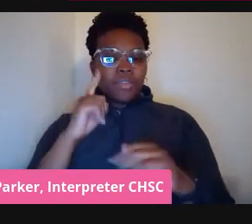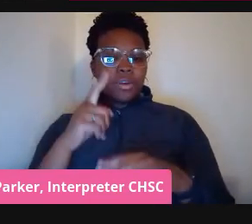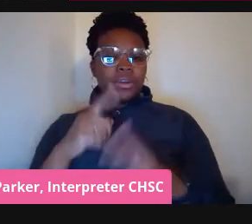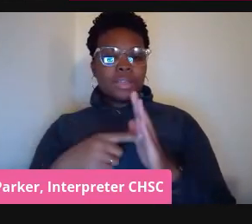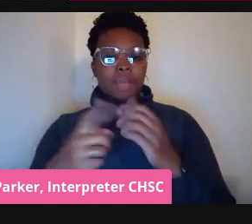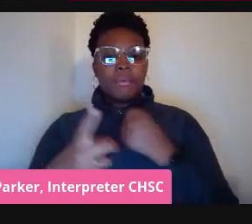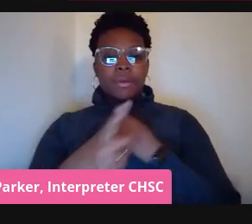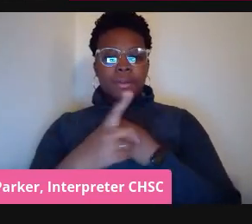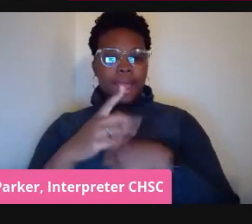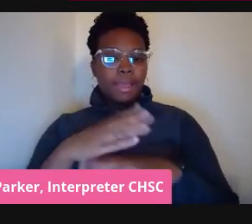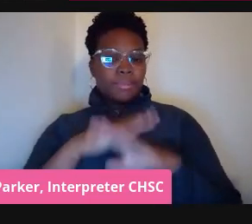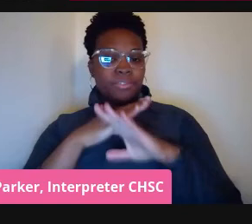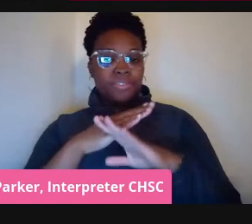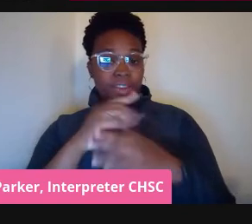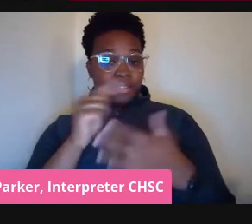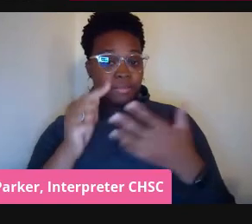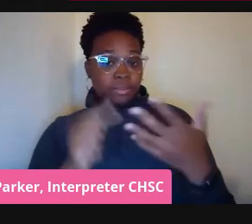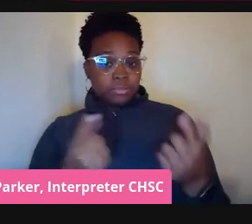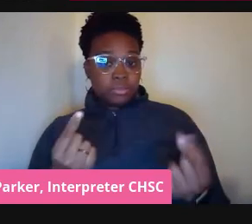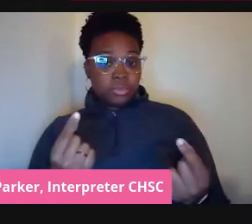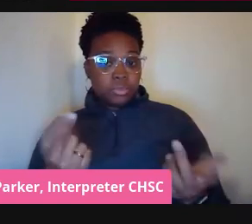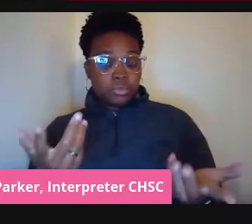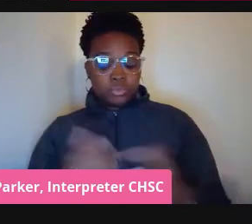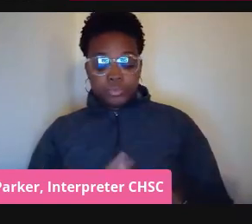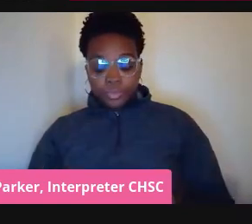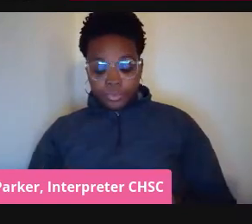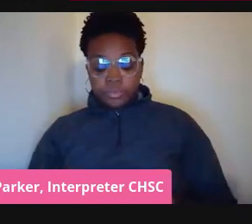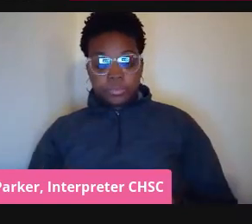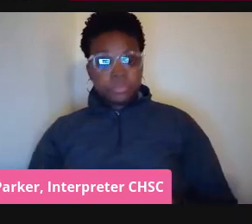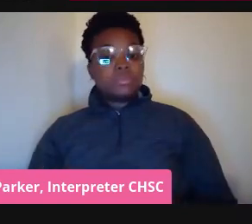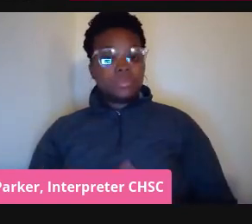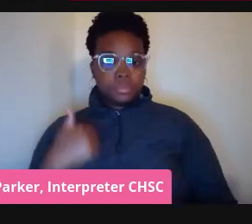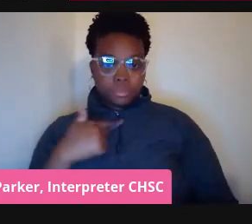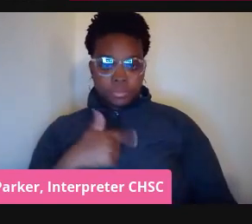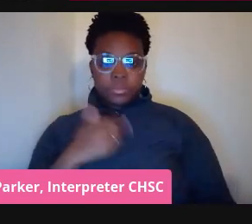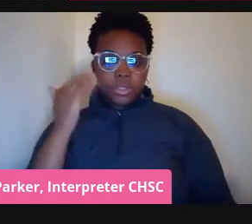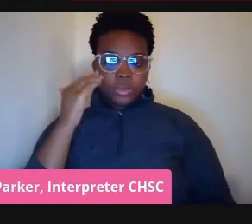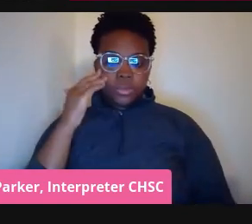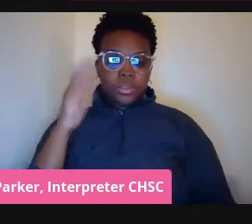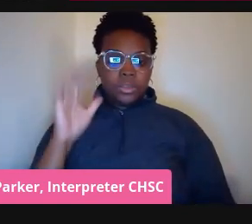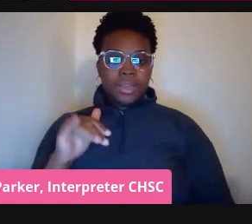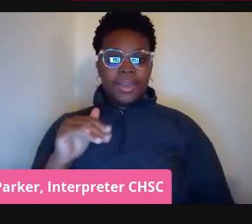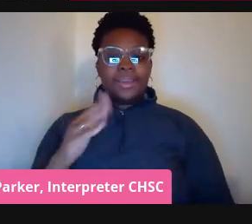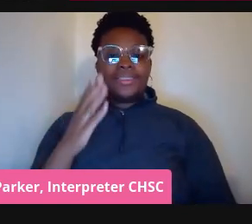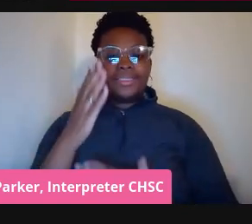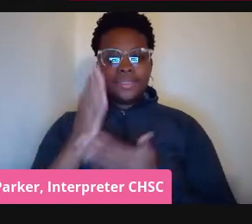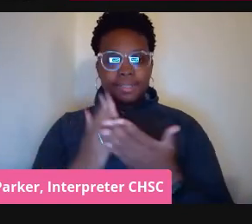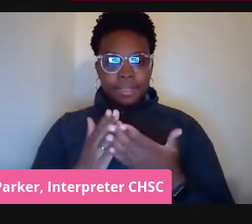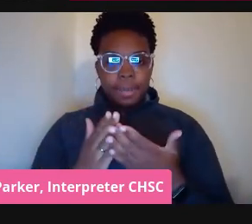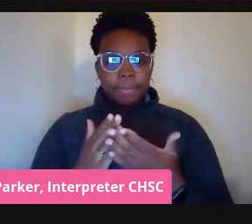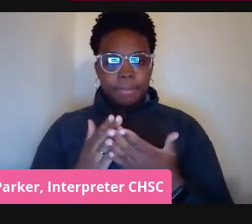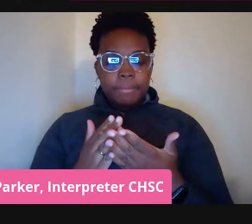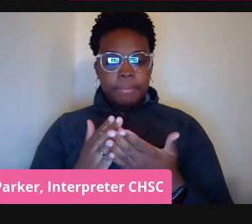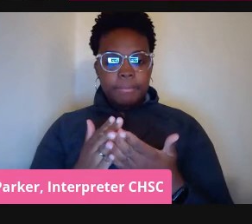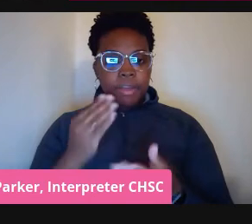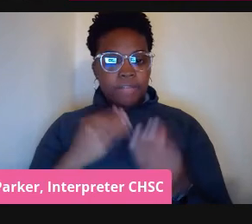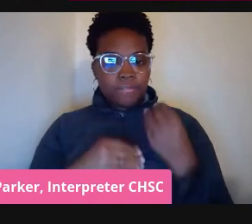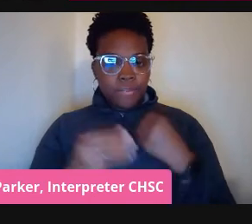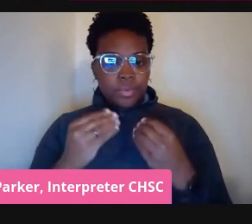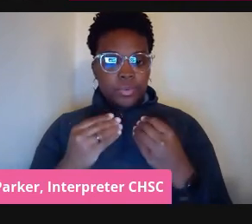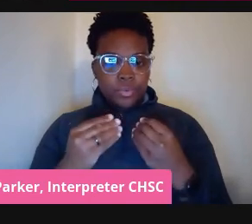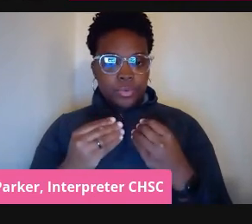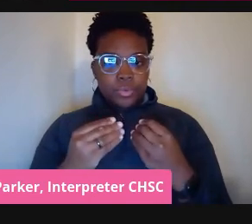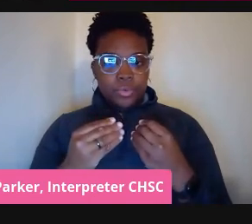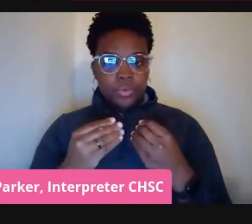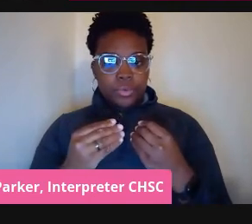measures? Sure. So we do know that there are some foods